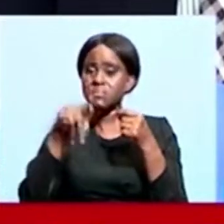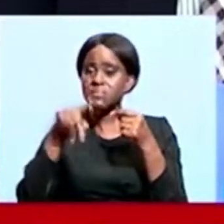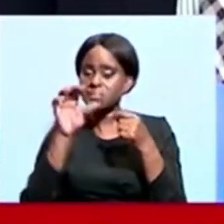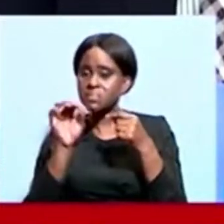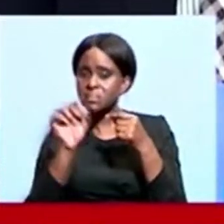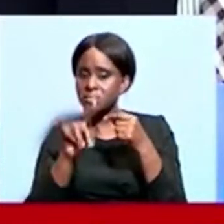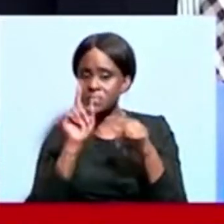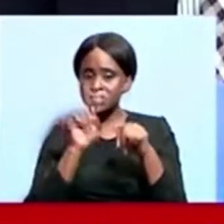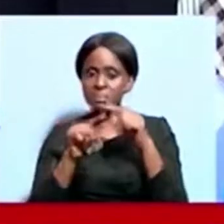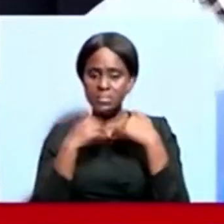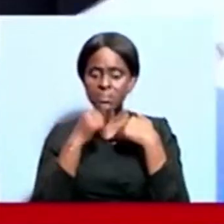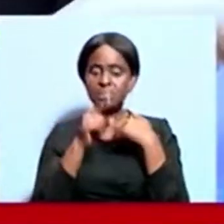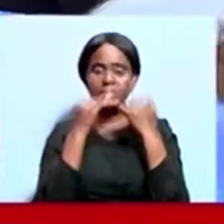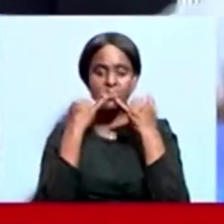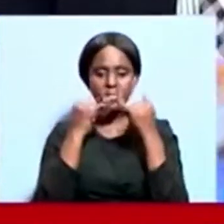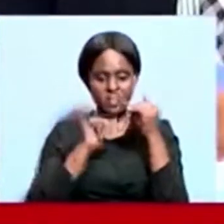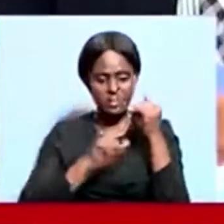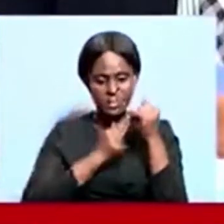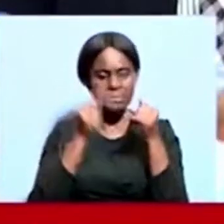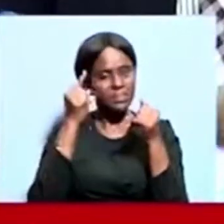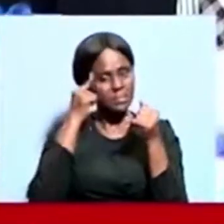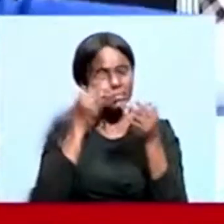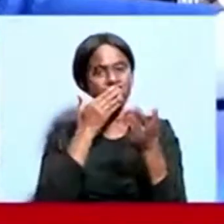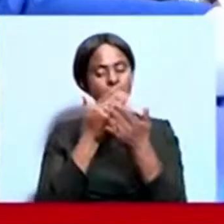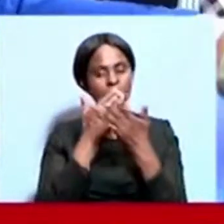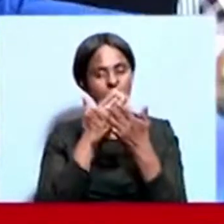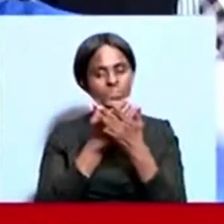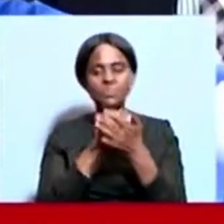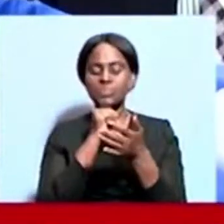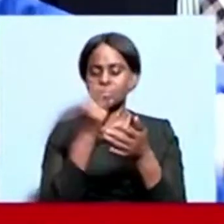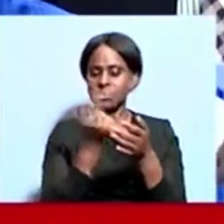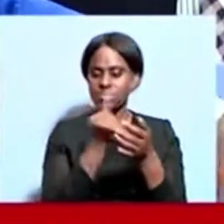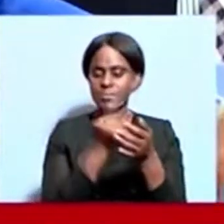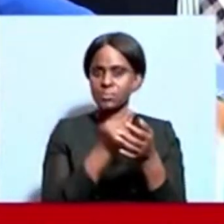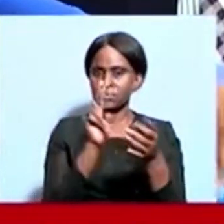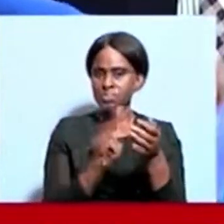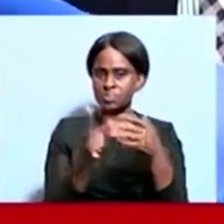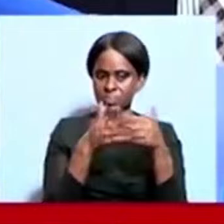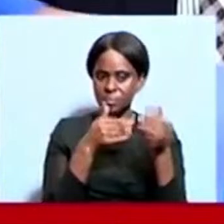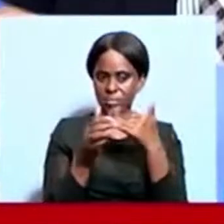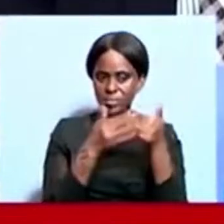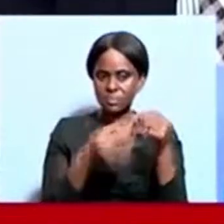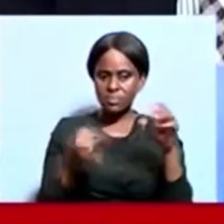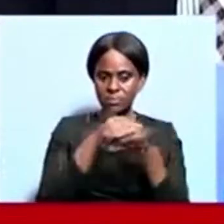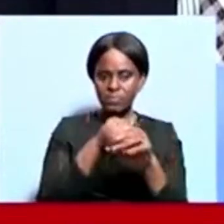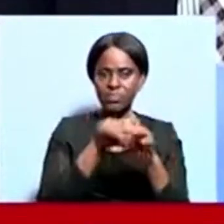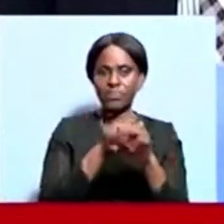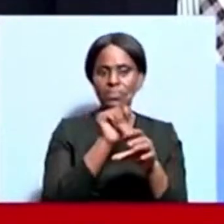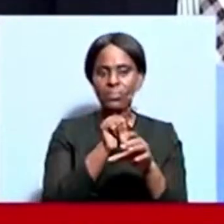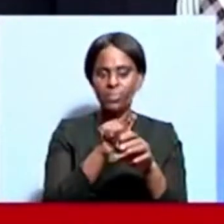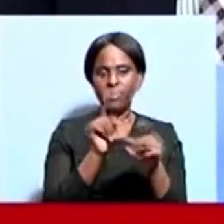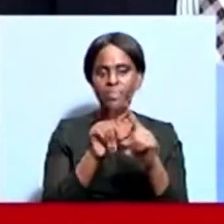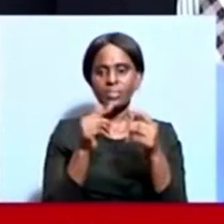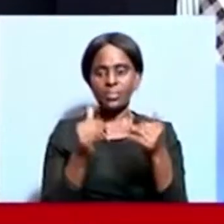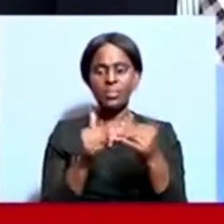that information. So we thought it prudent, despite using simplified bidding, to include those. But then